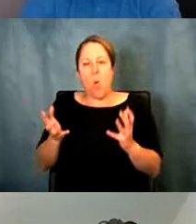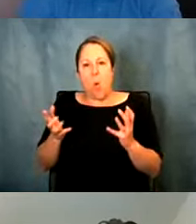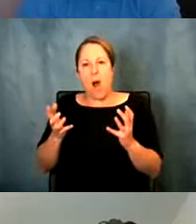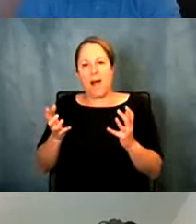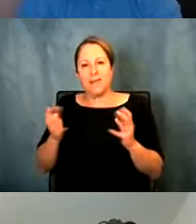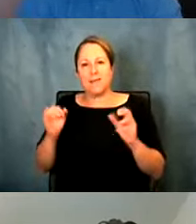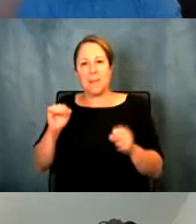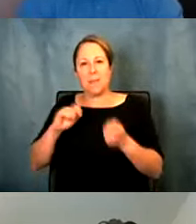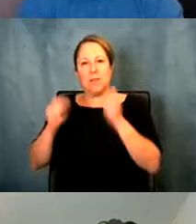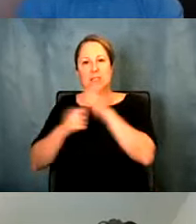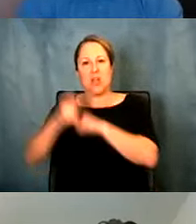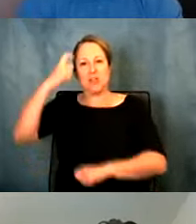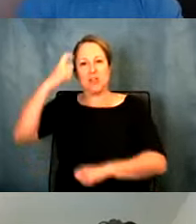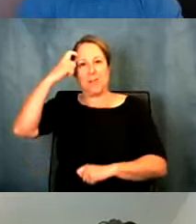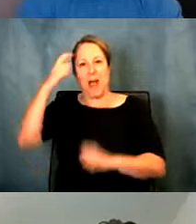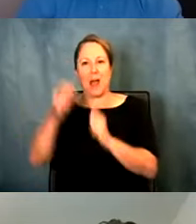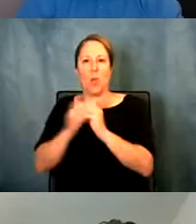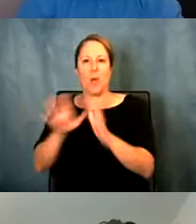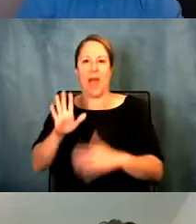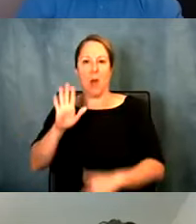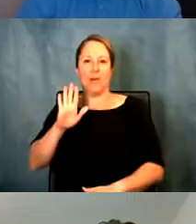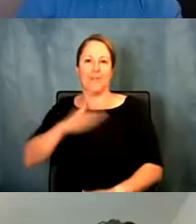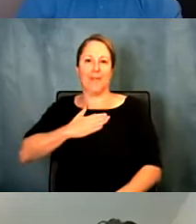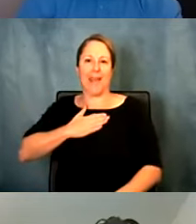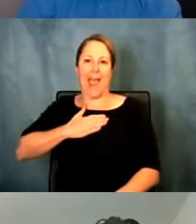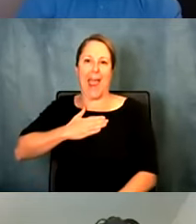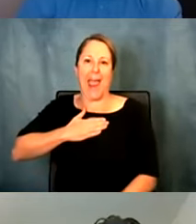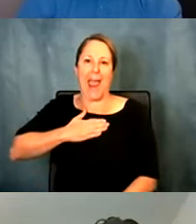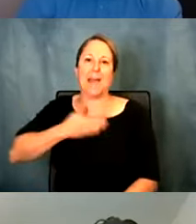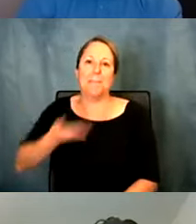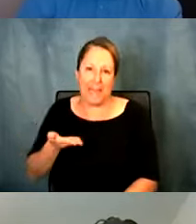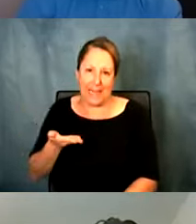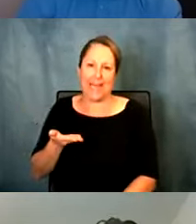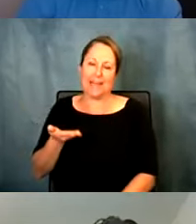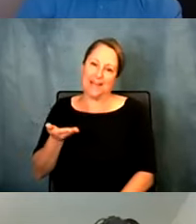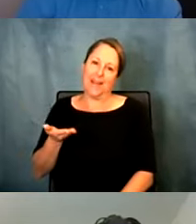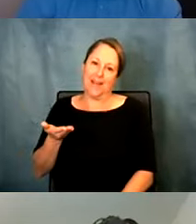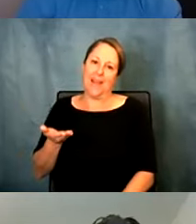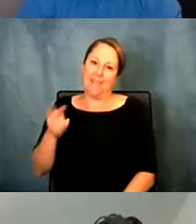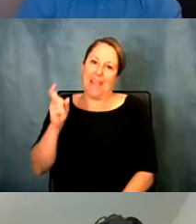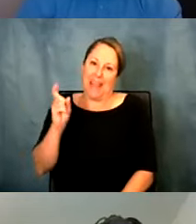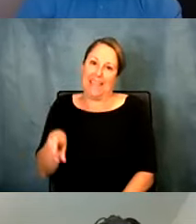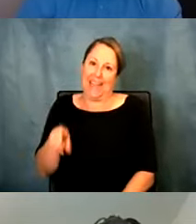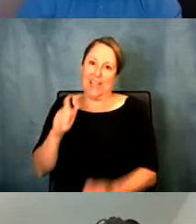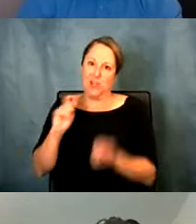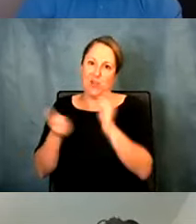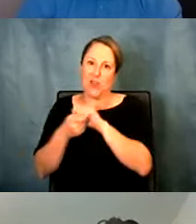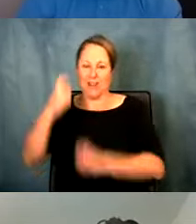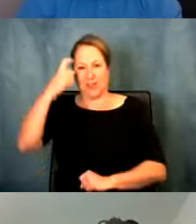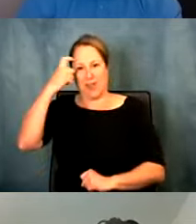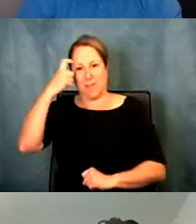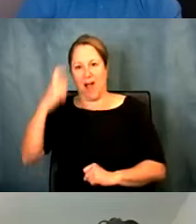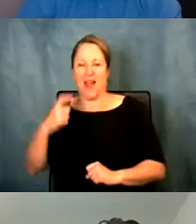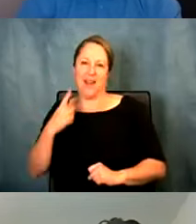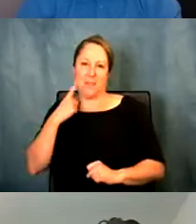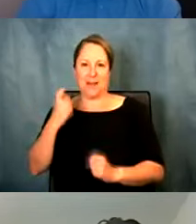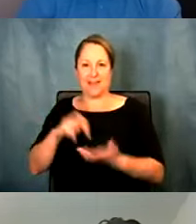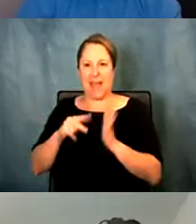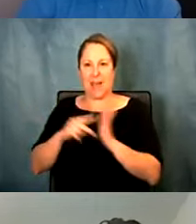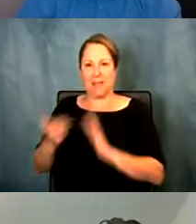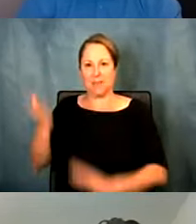mind without having to acknowledge that they needed to change their mind because they now feel like what they were thinking before